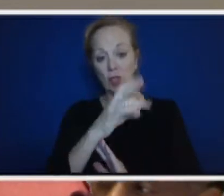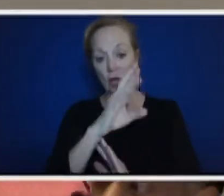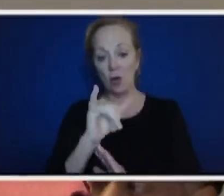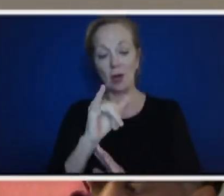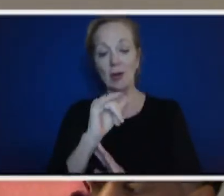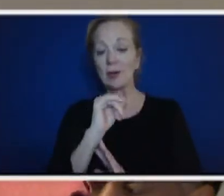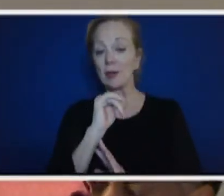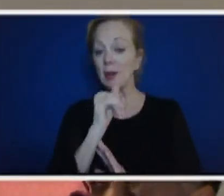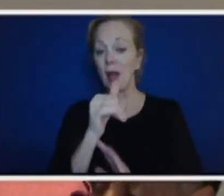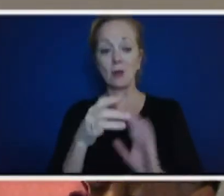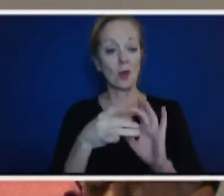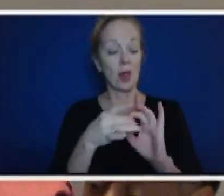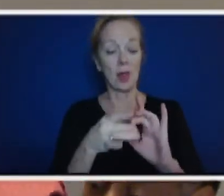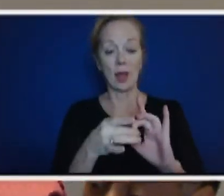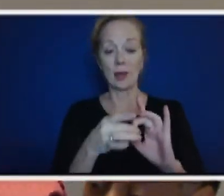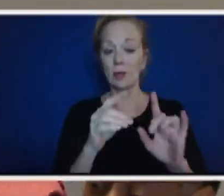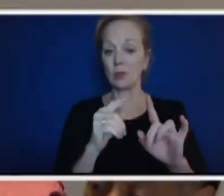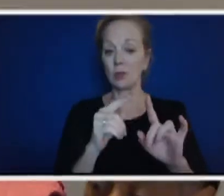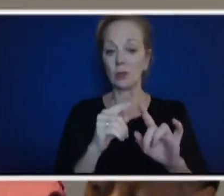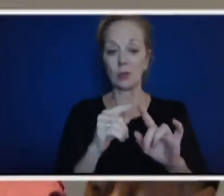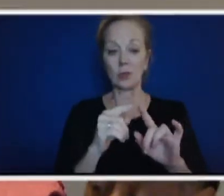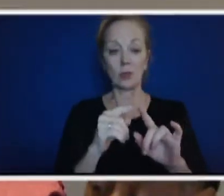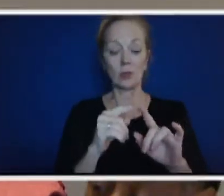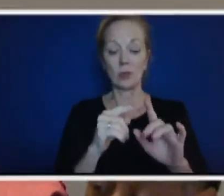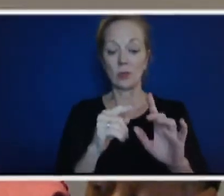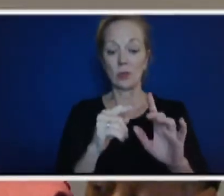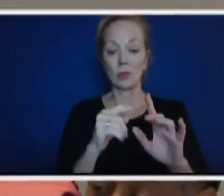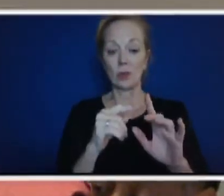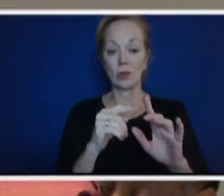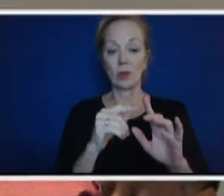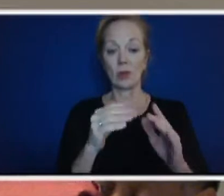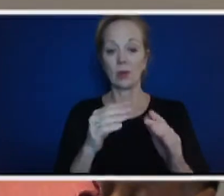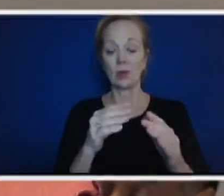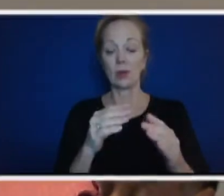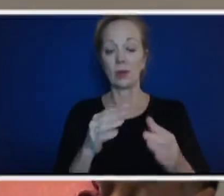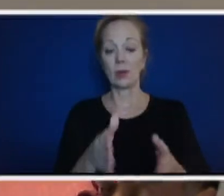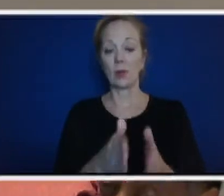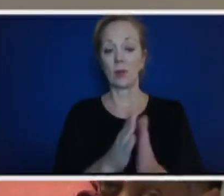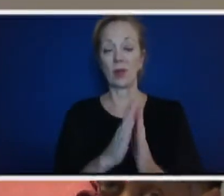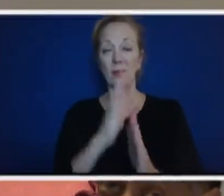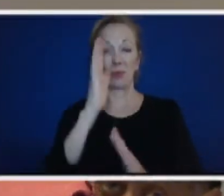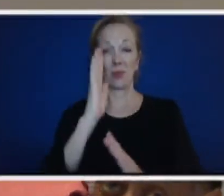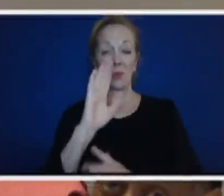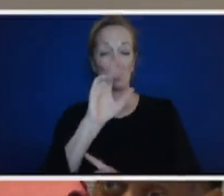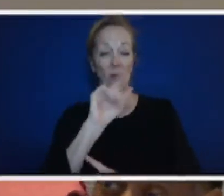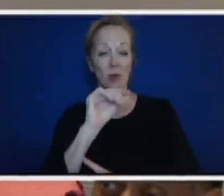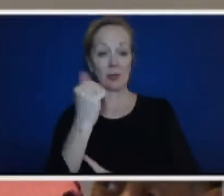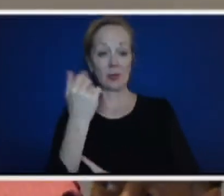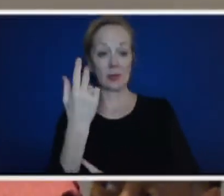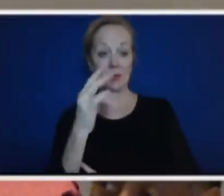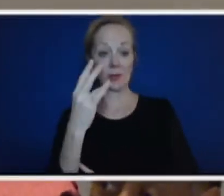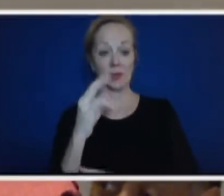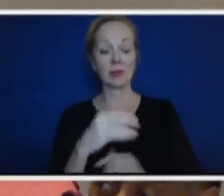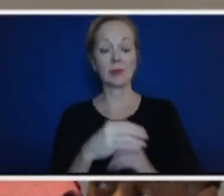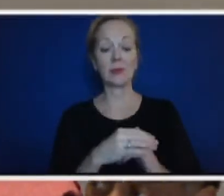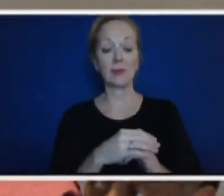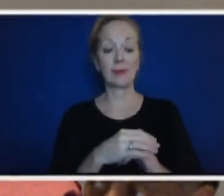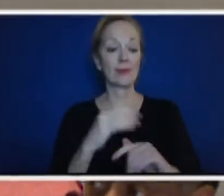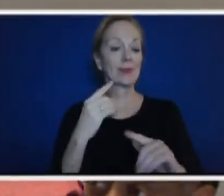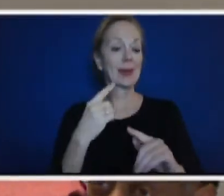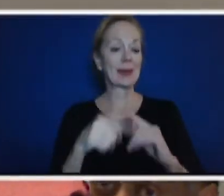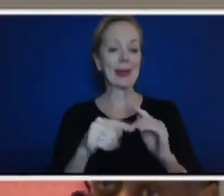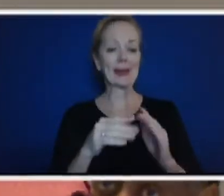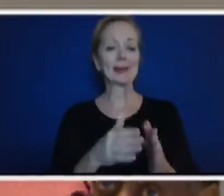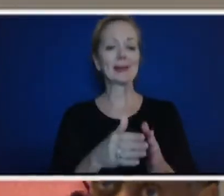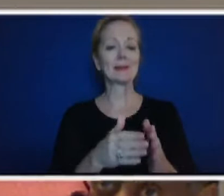not related to the petition from 2017. So we can't reopen